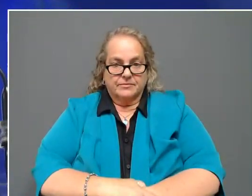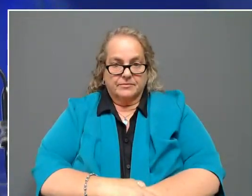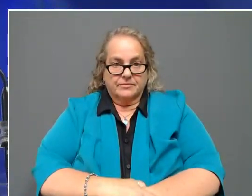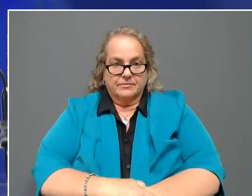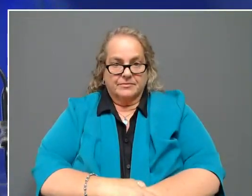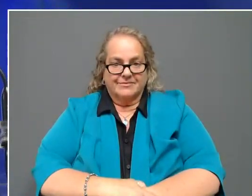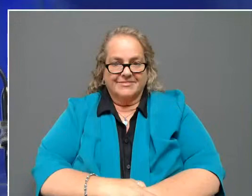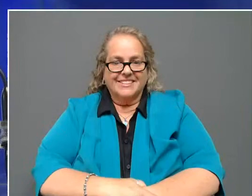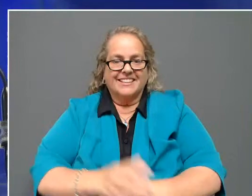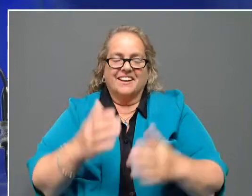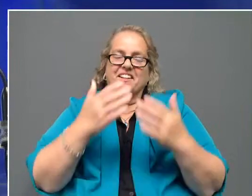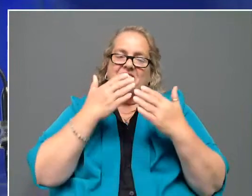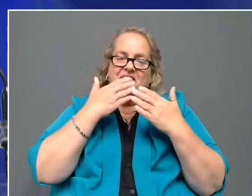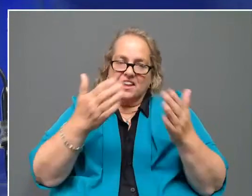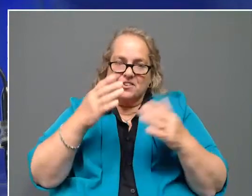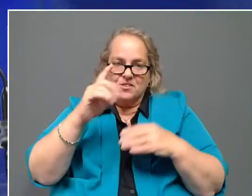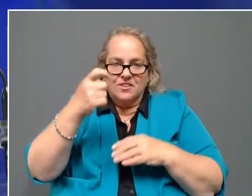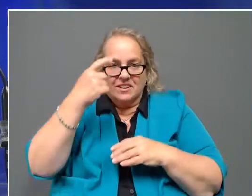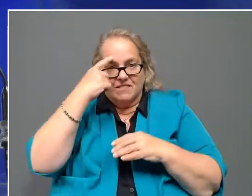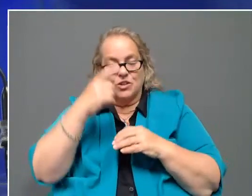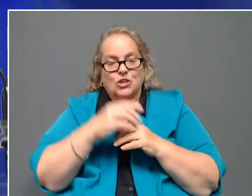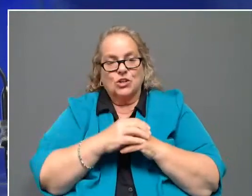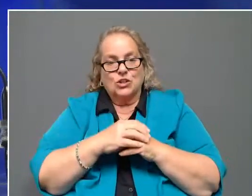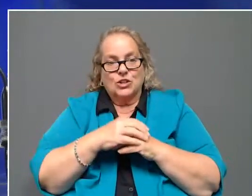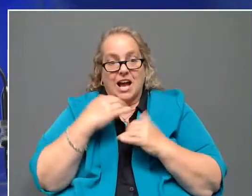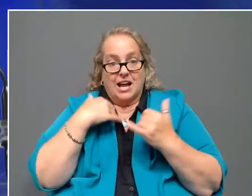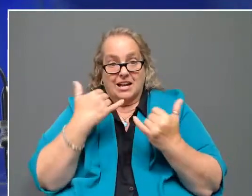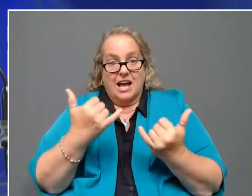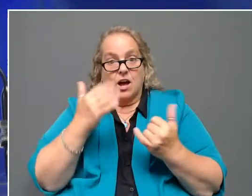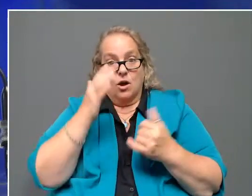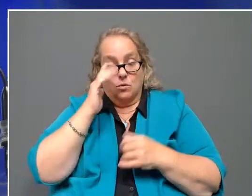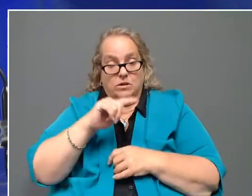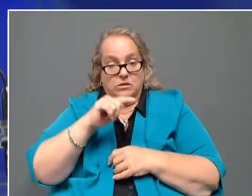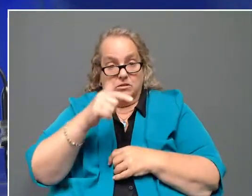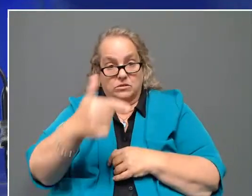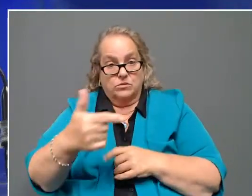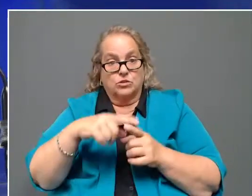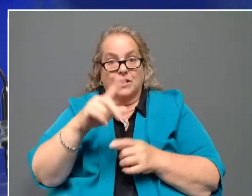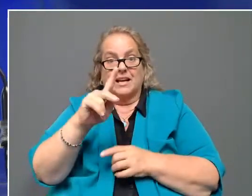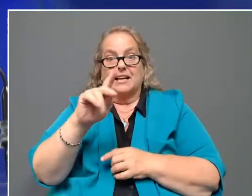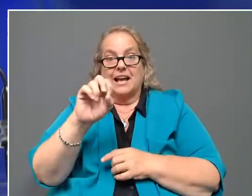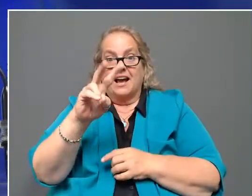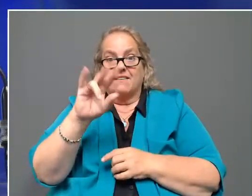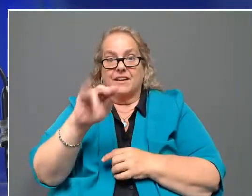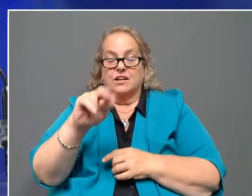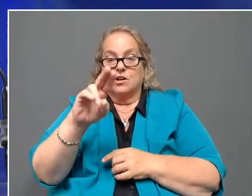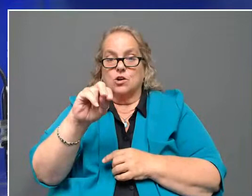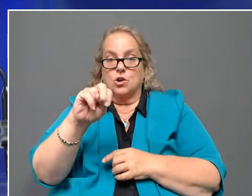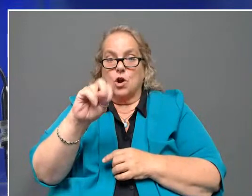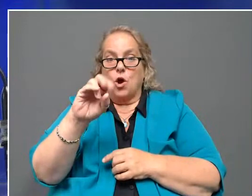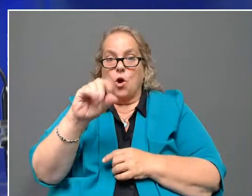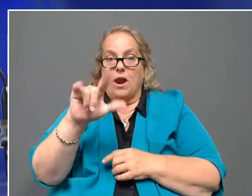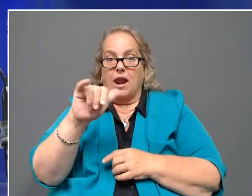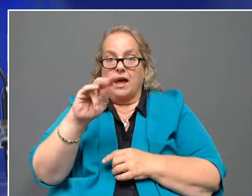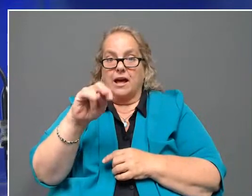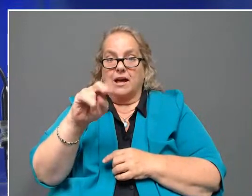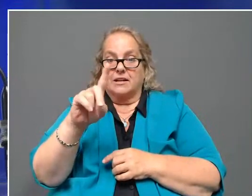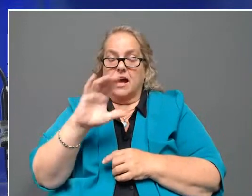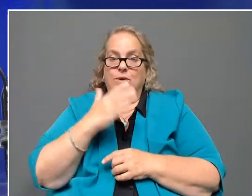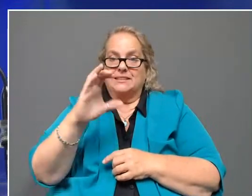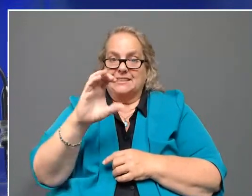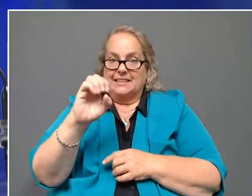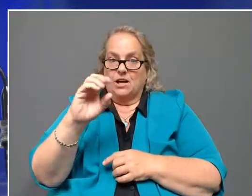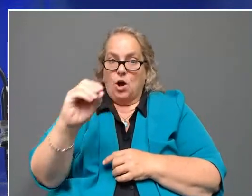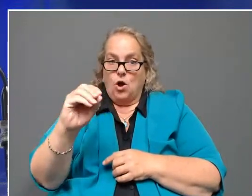Thank you, Governor Beshear. I'm now going to turn it over to Kevin Nolan, our CEO. He assumed